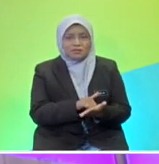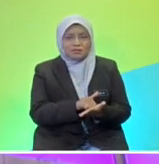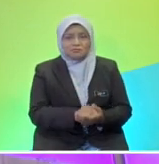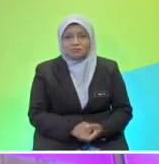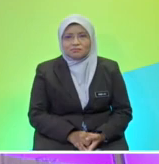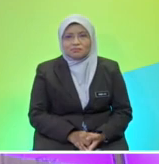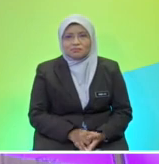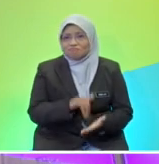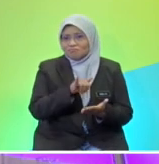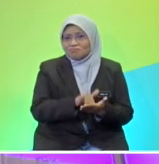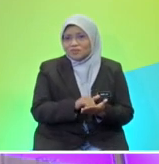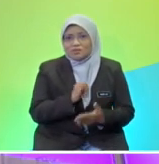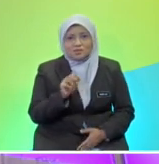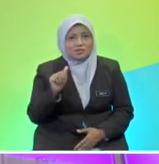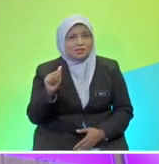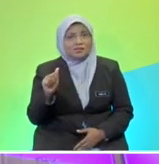car. How do we spell car?